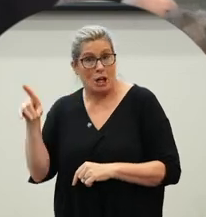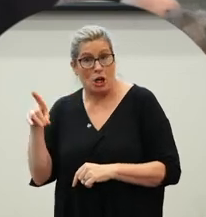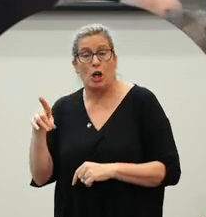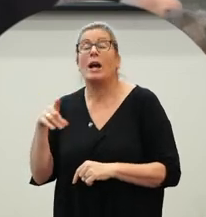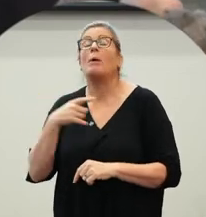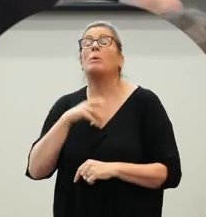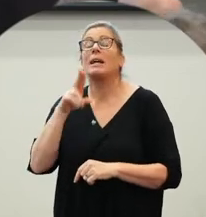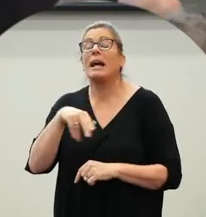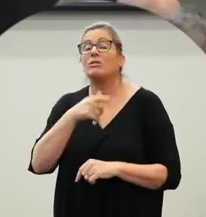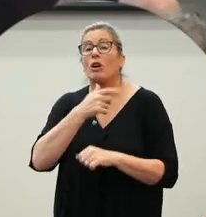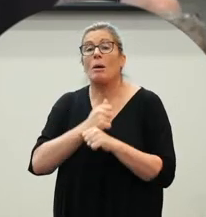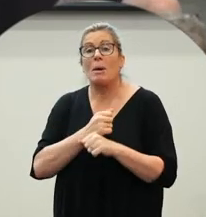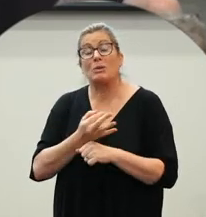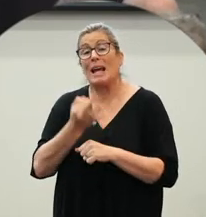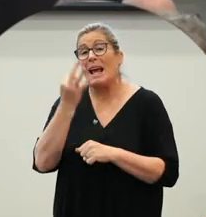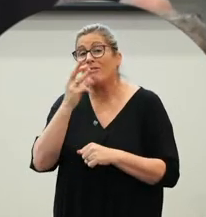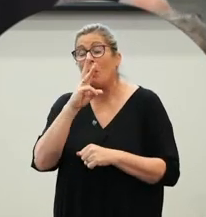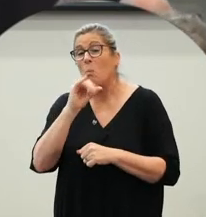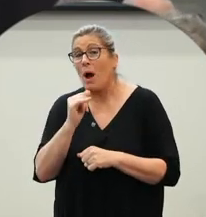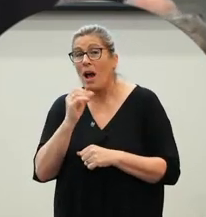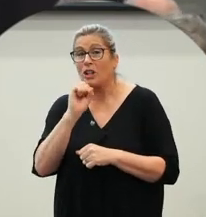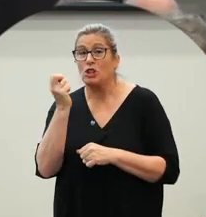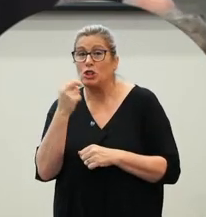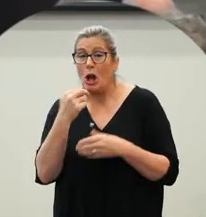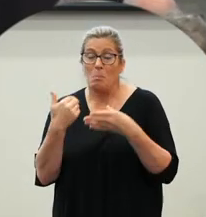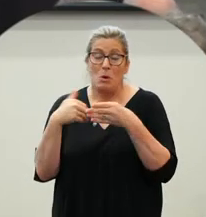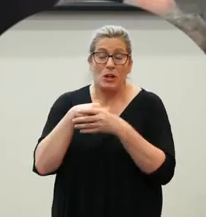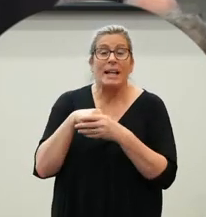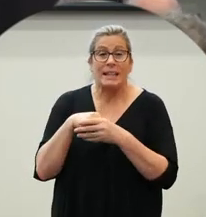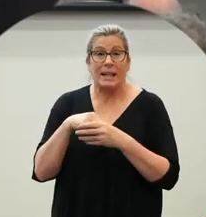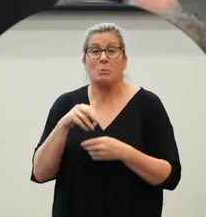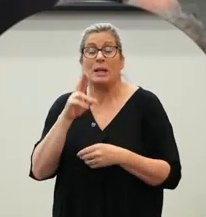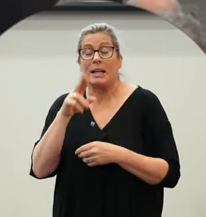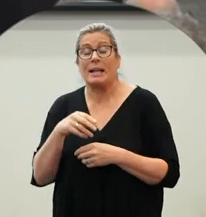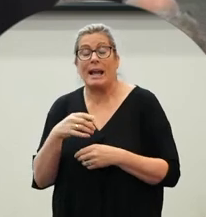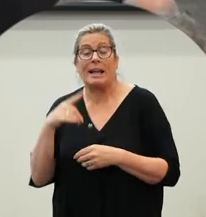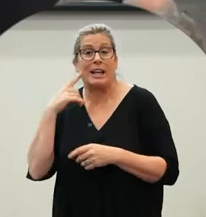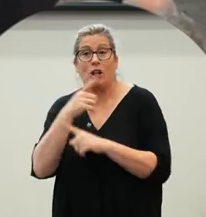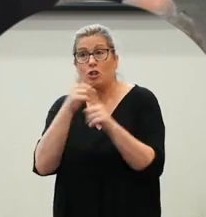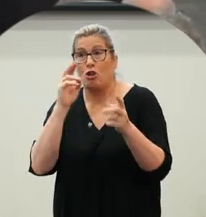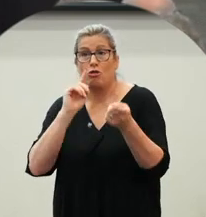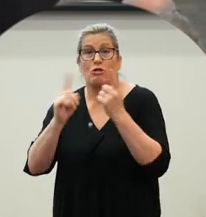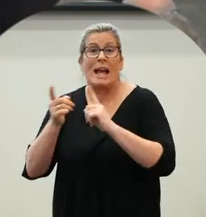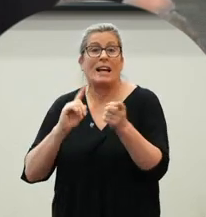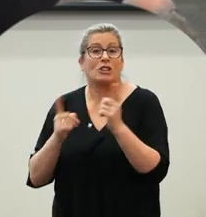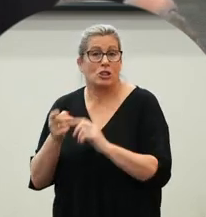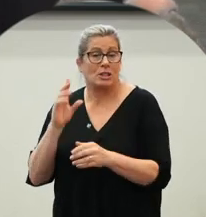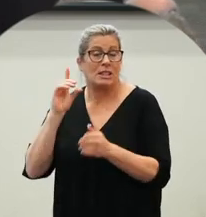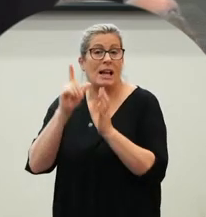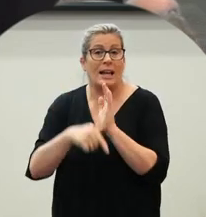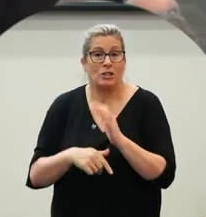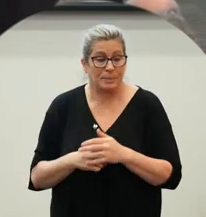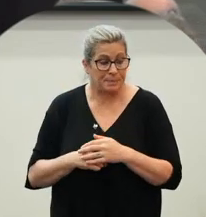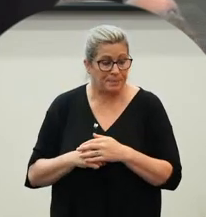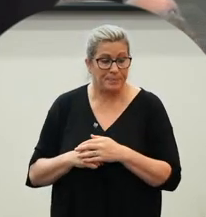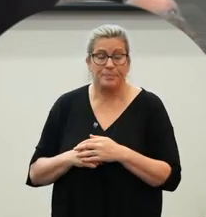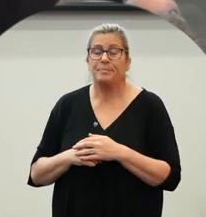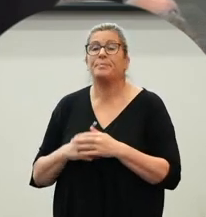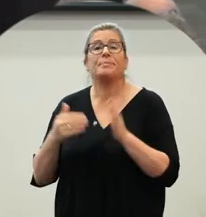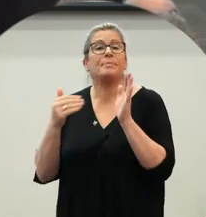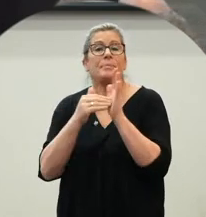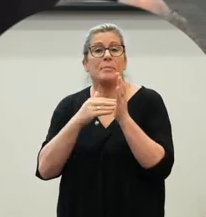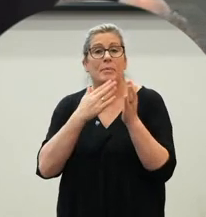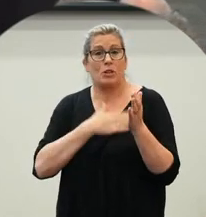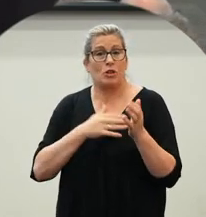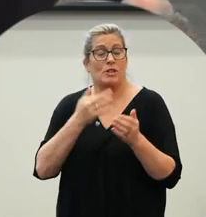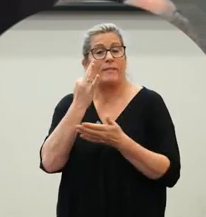it and why Sean put it in, and we can come back to your reactions in a while, but let's hear it. Very good, yeah. It's only a few